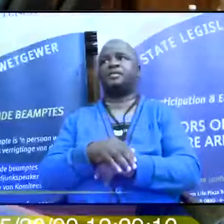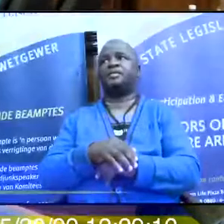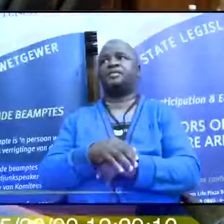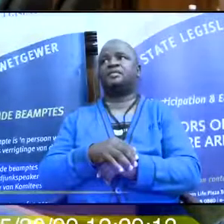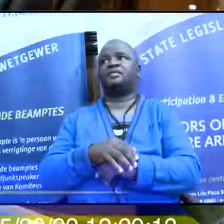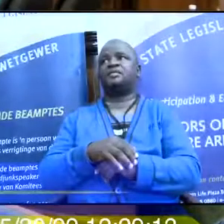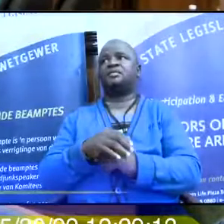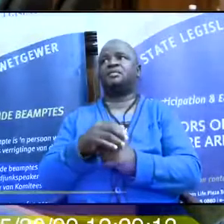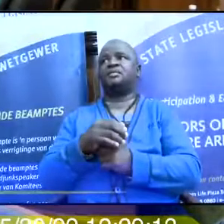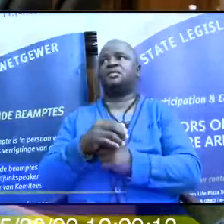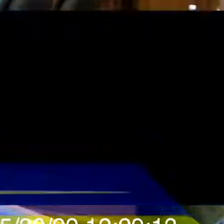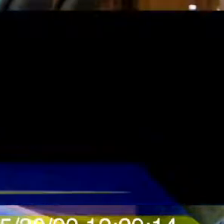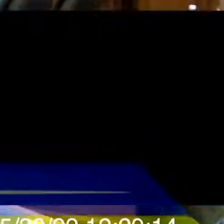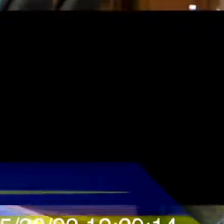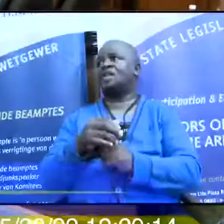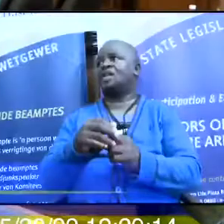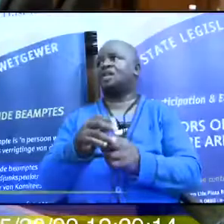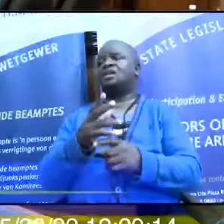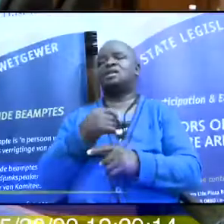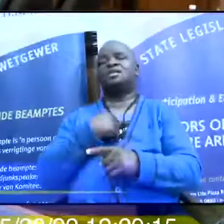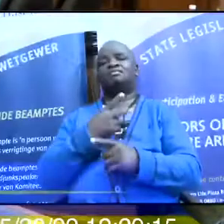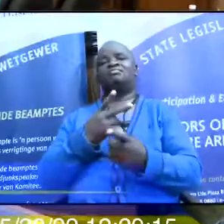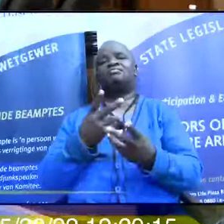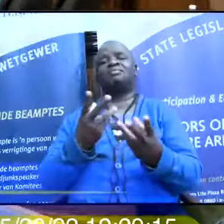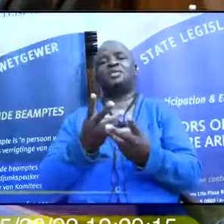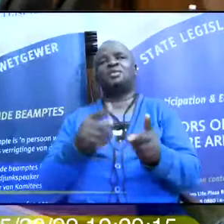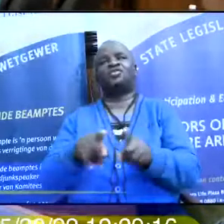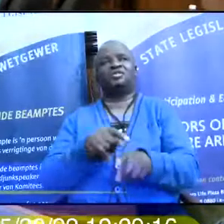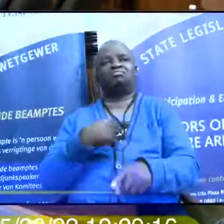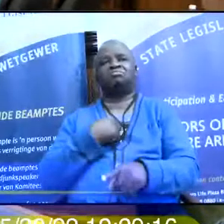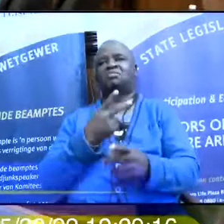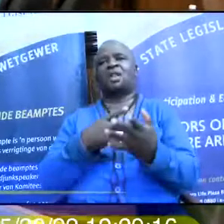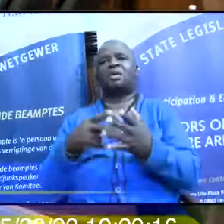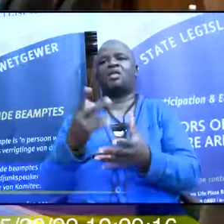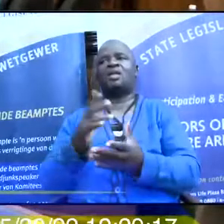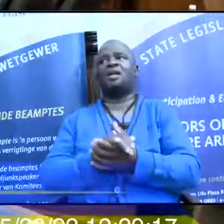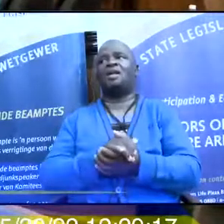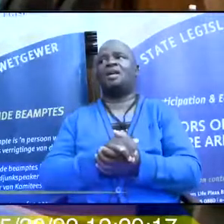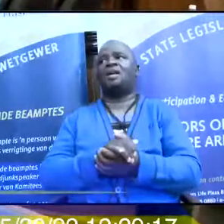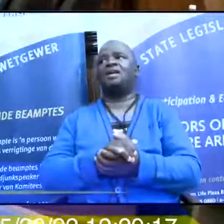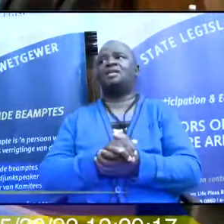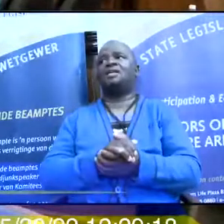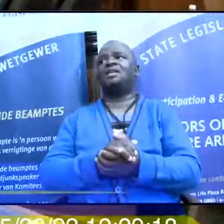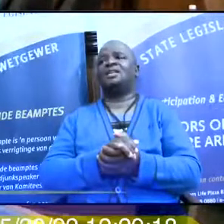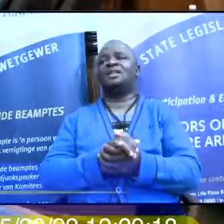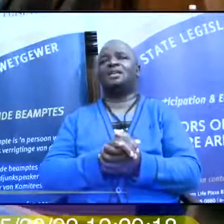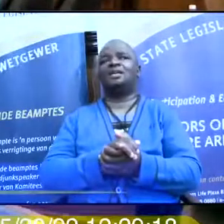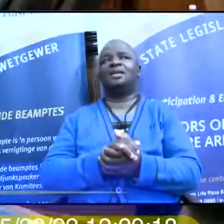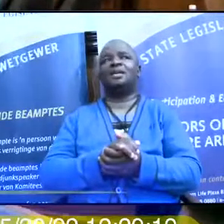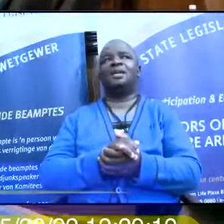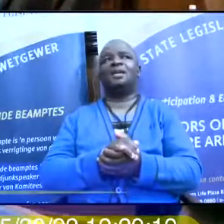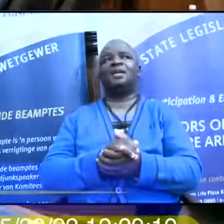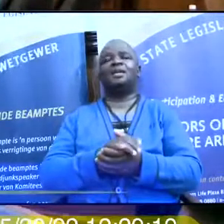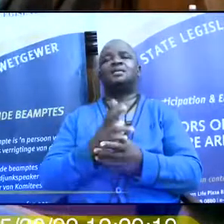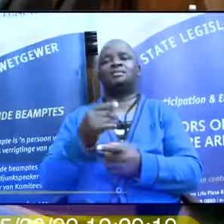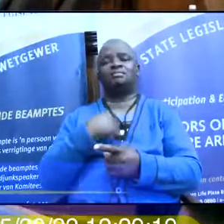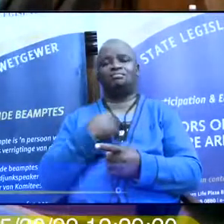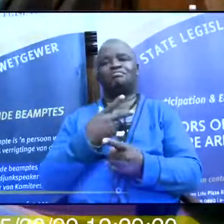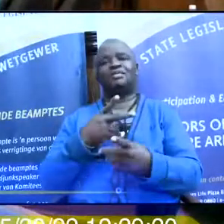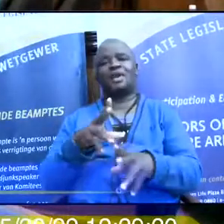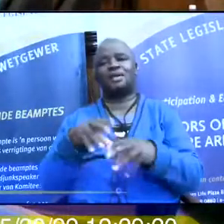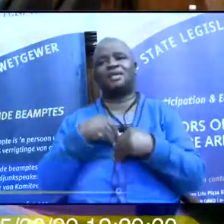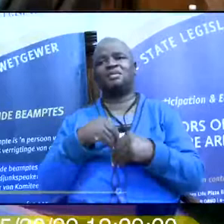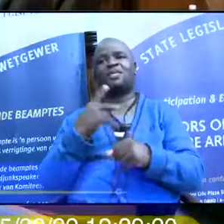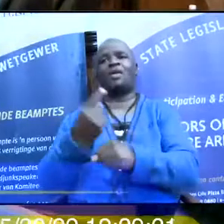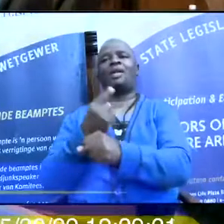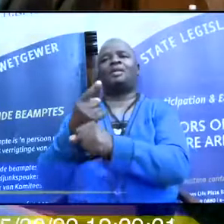well some of us are not used to these things so that is why we will accurately every time when what guided us to how the